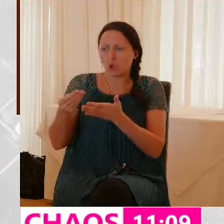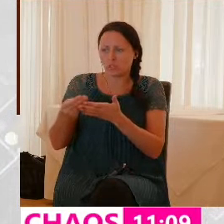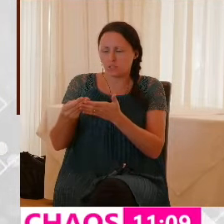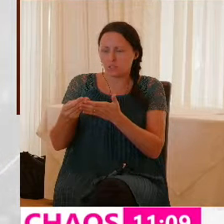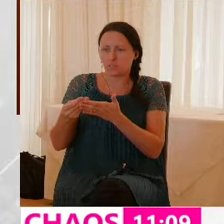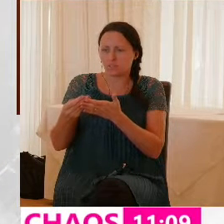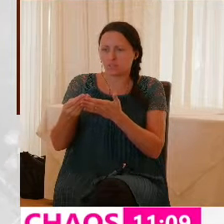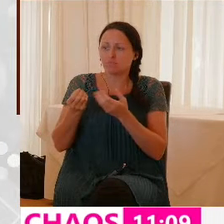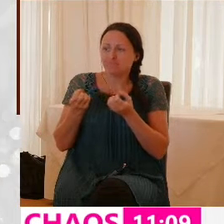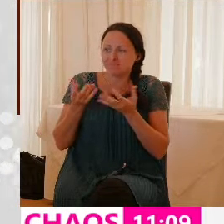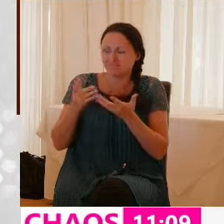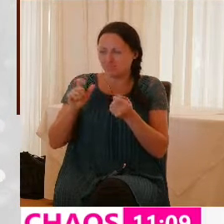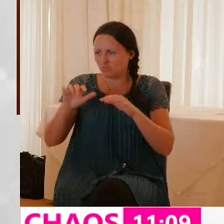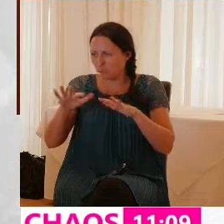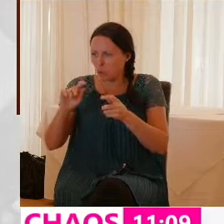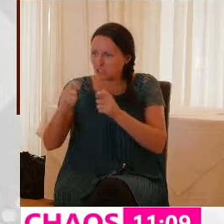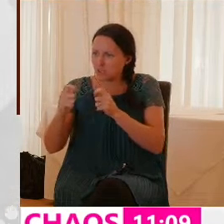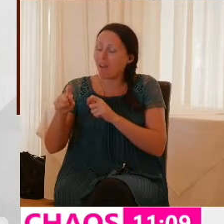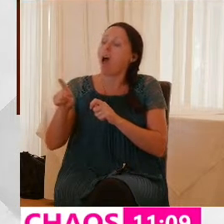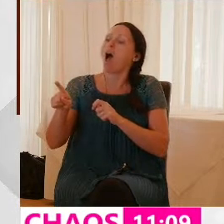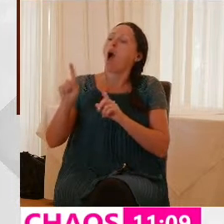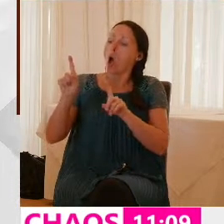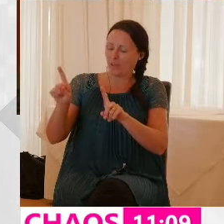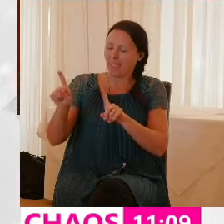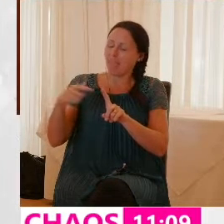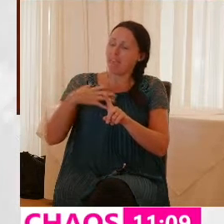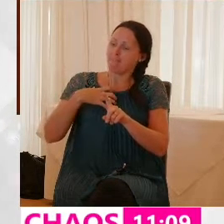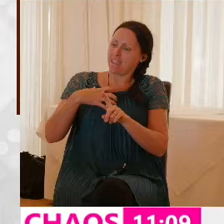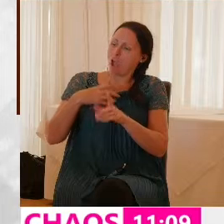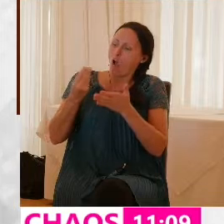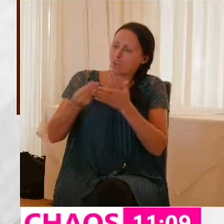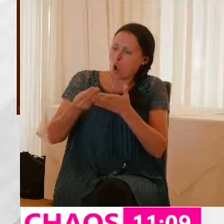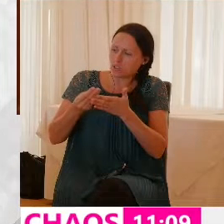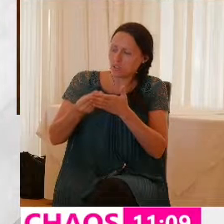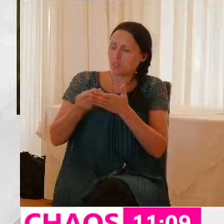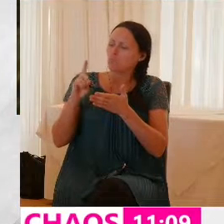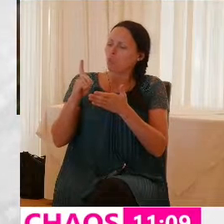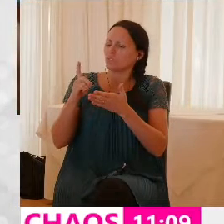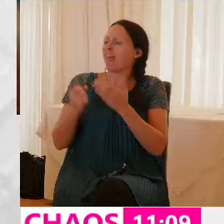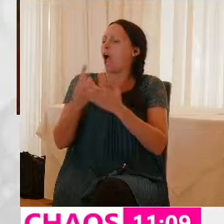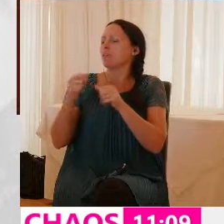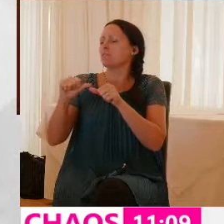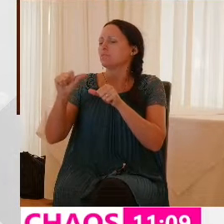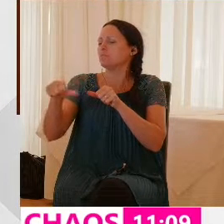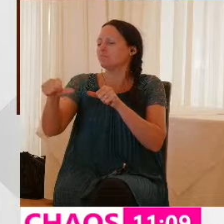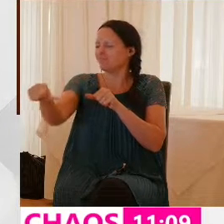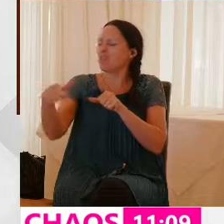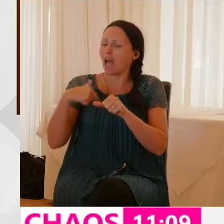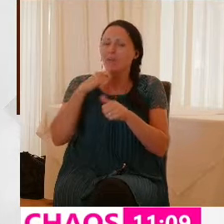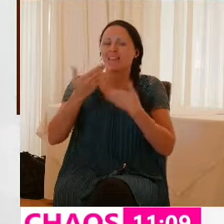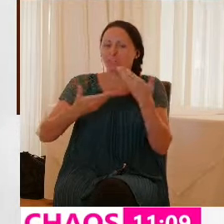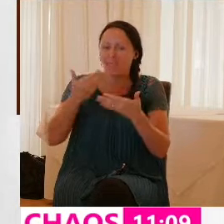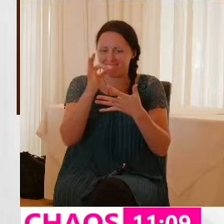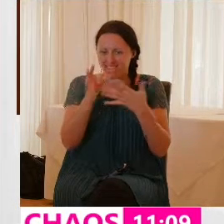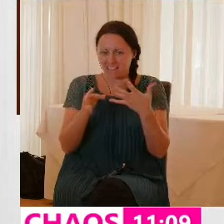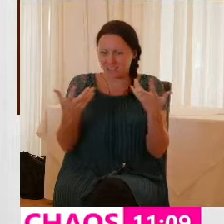okay, what that fear of cost leads to, because I'm going to see the interactions between the factors indeed. I'm going to see how